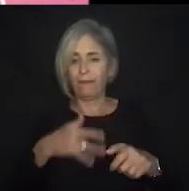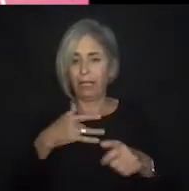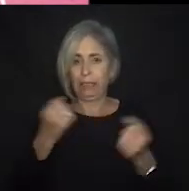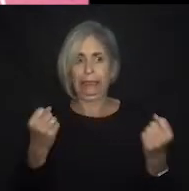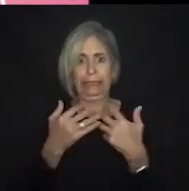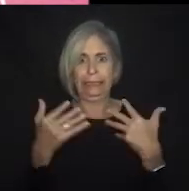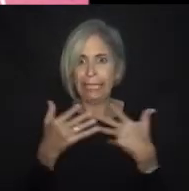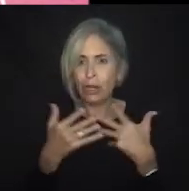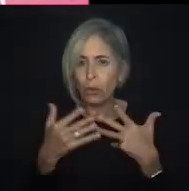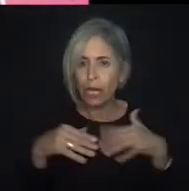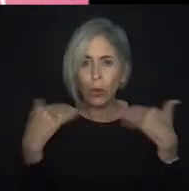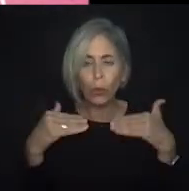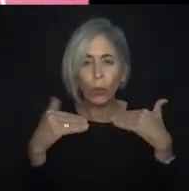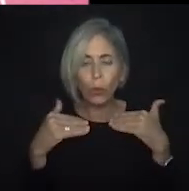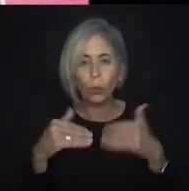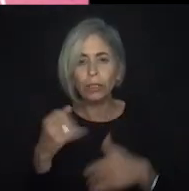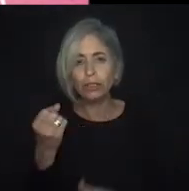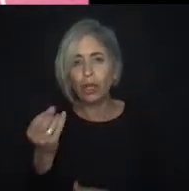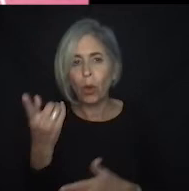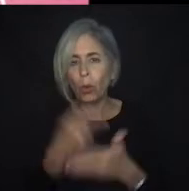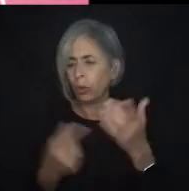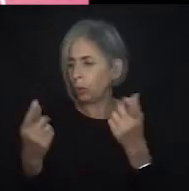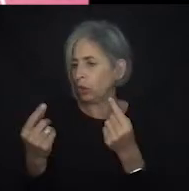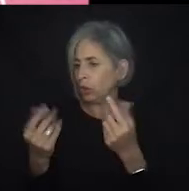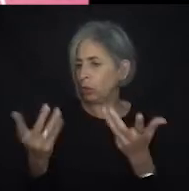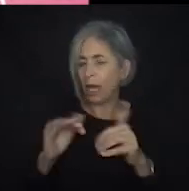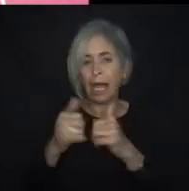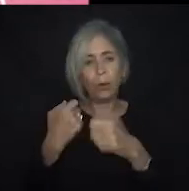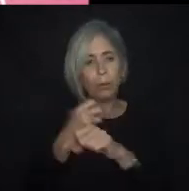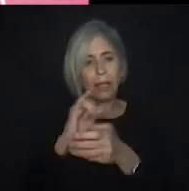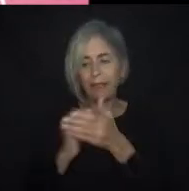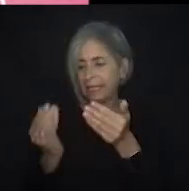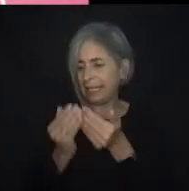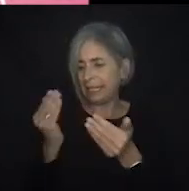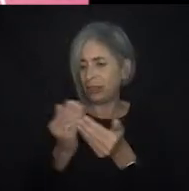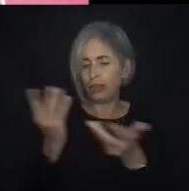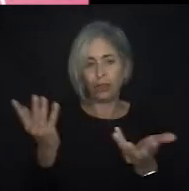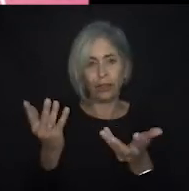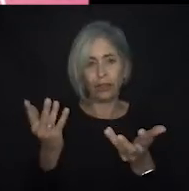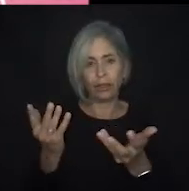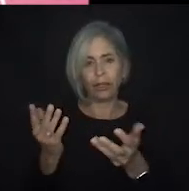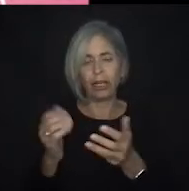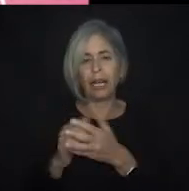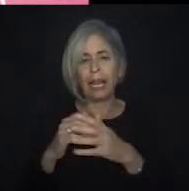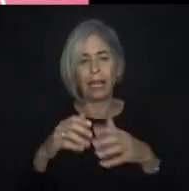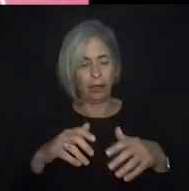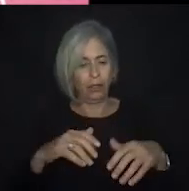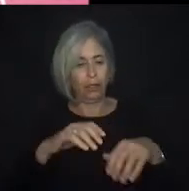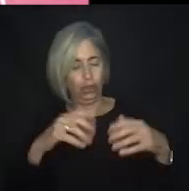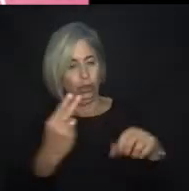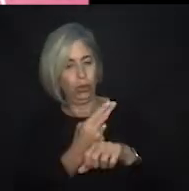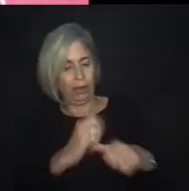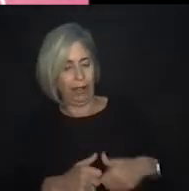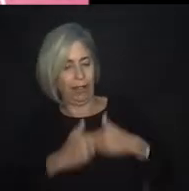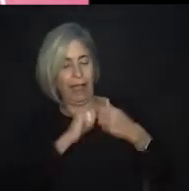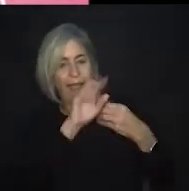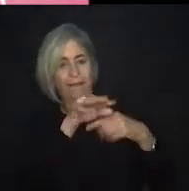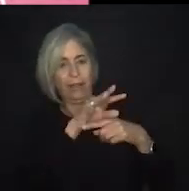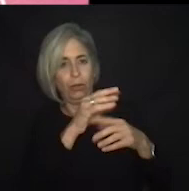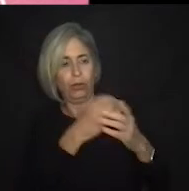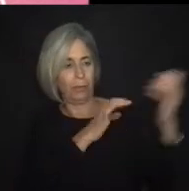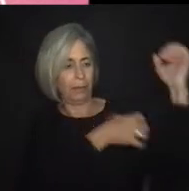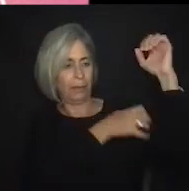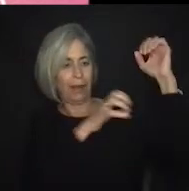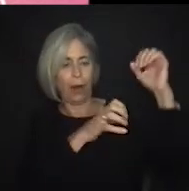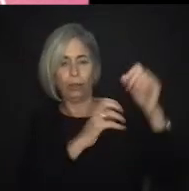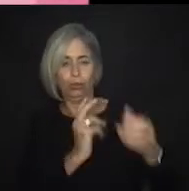absolutely terrifying. So what do? How do we make this easier and democratize building with live video so more people can feel empowered